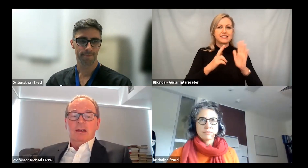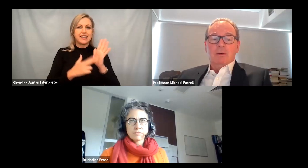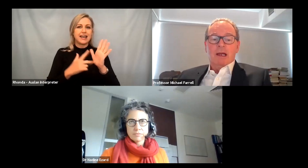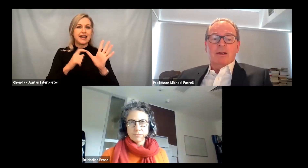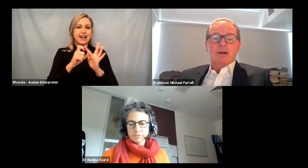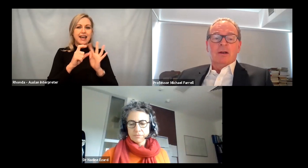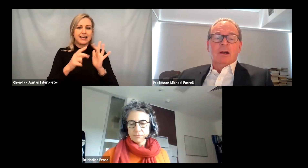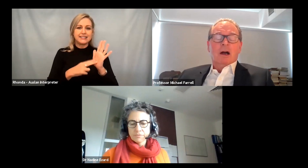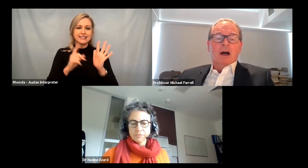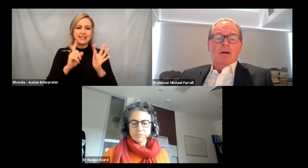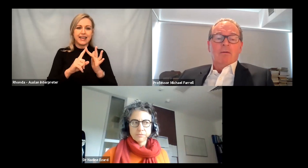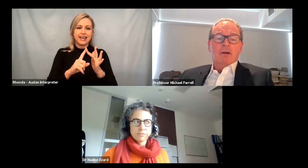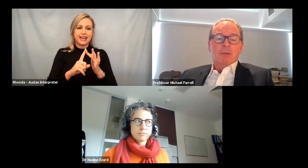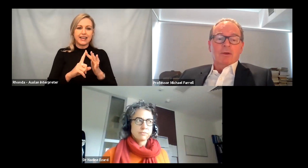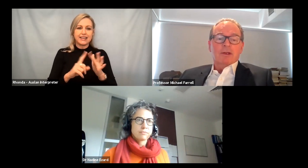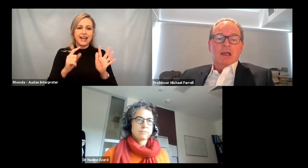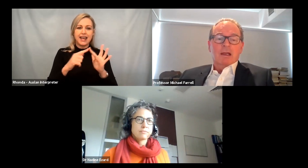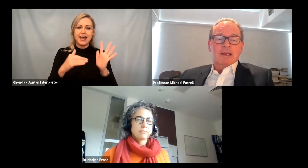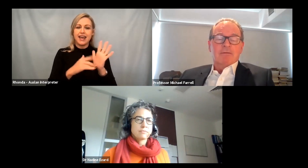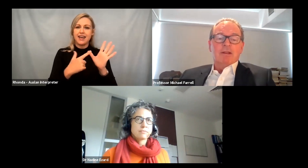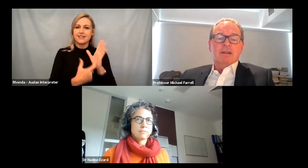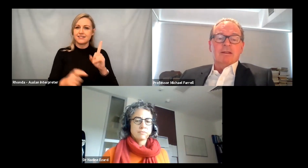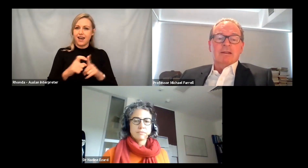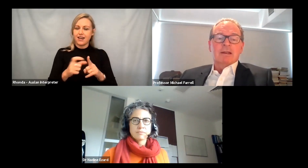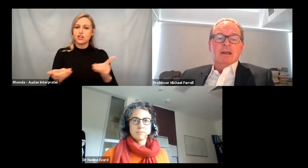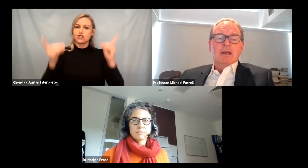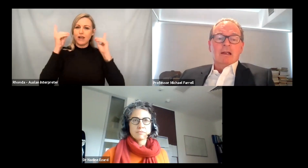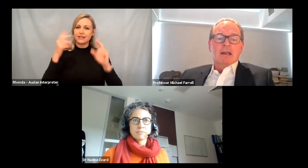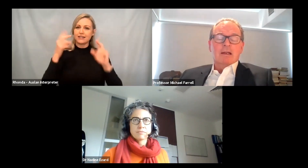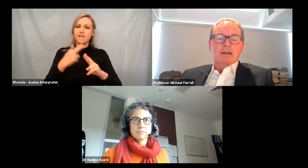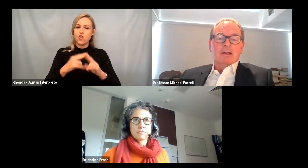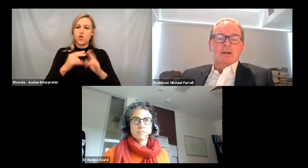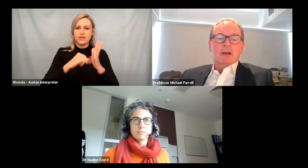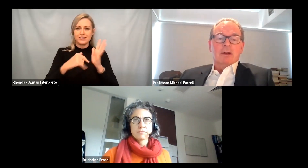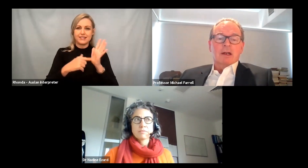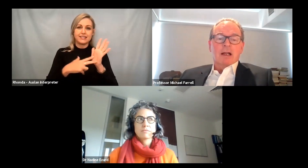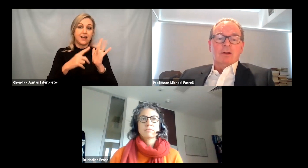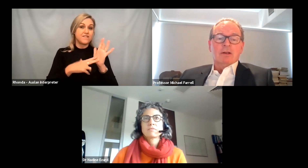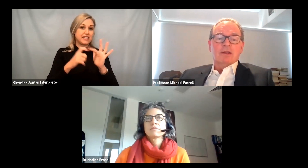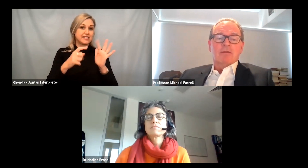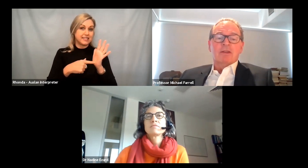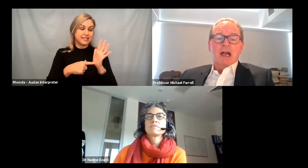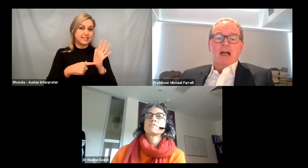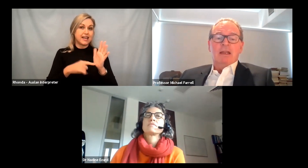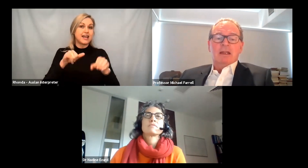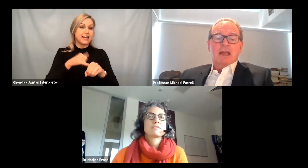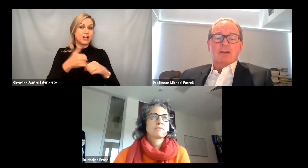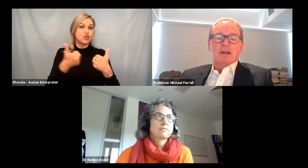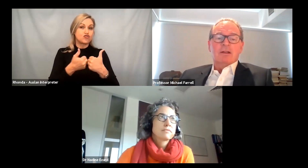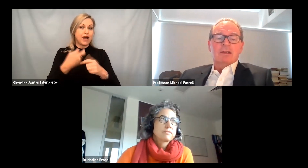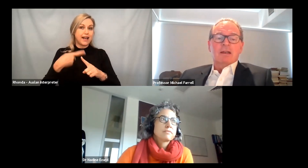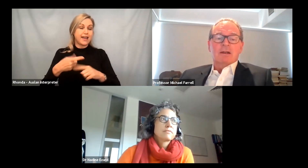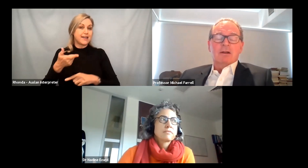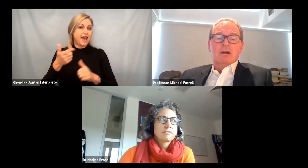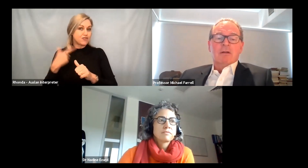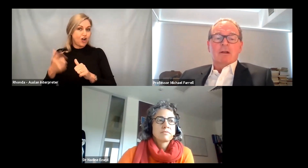who's the director of both St. Vincent's Clinical Drug and Alcohol Service and the